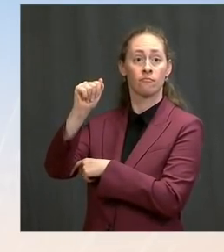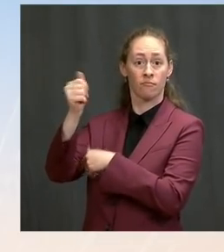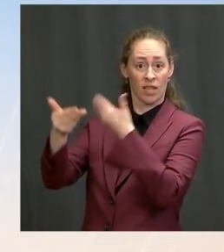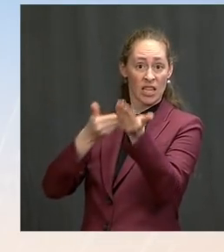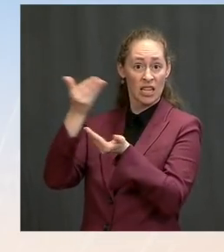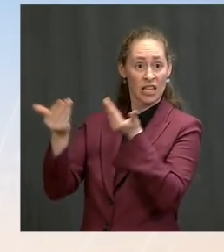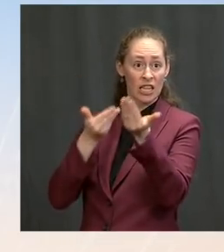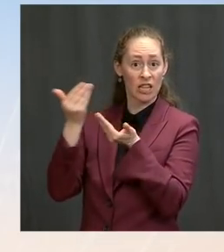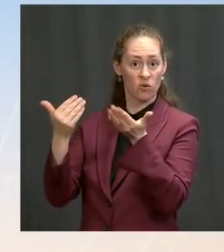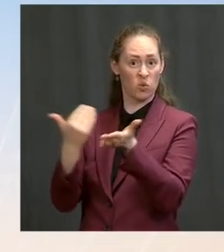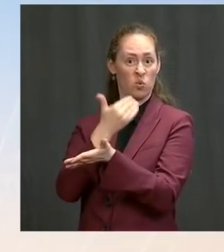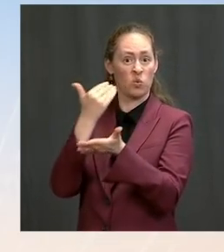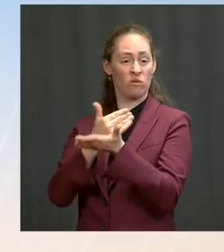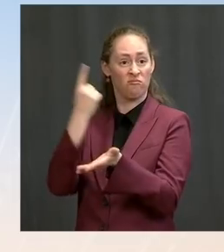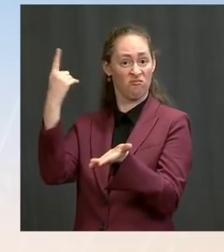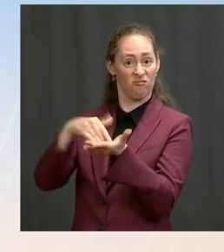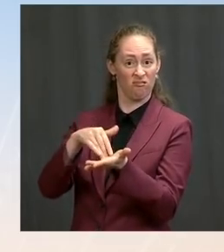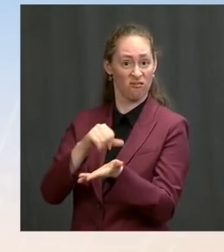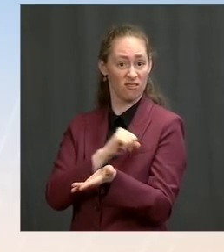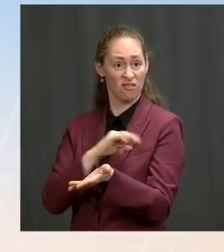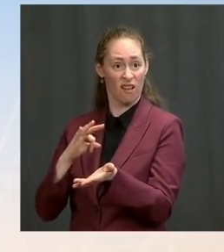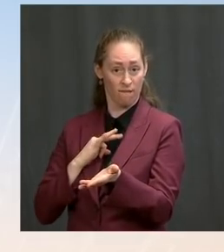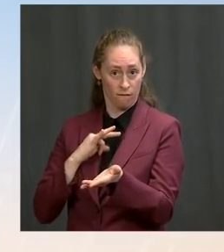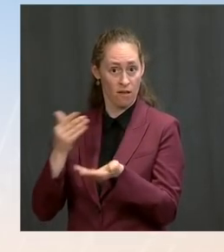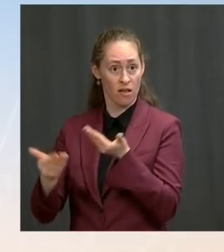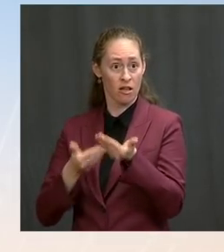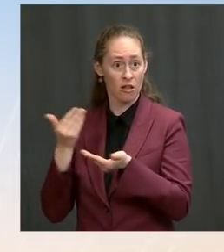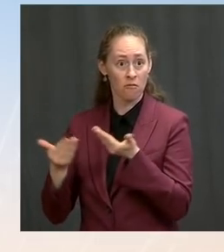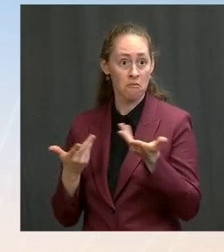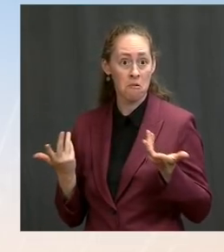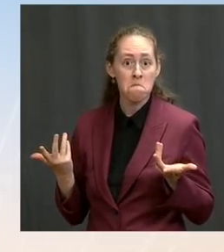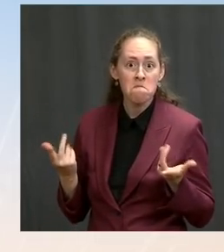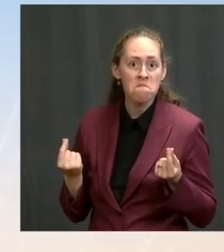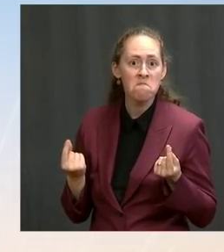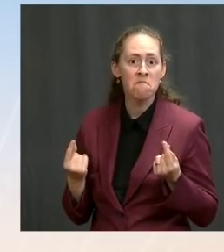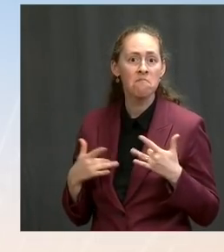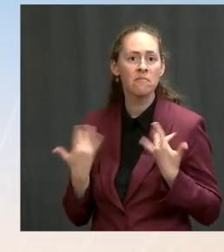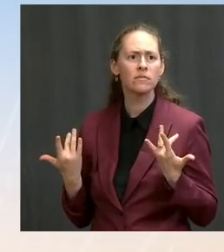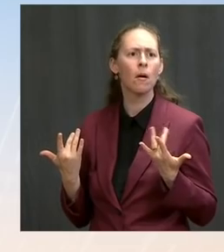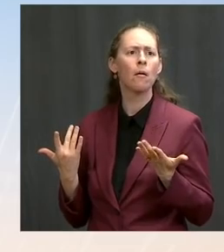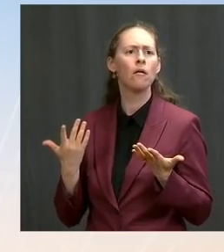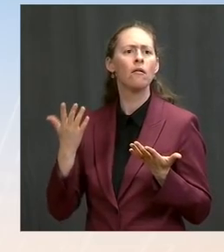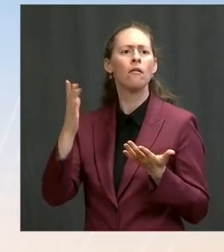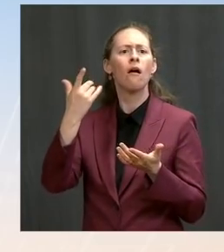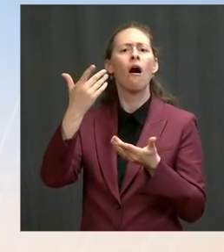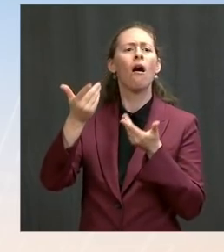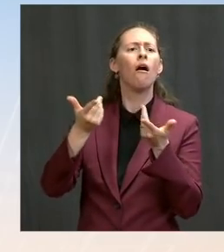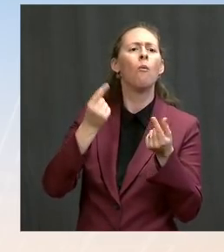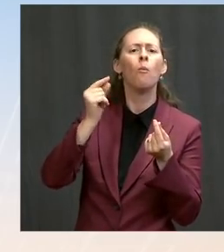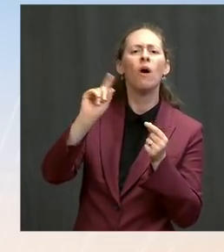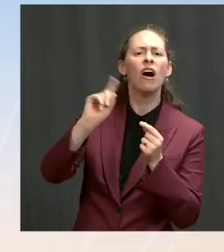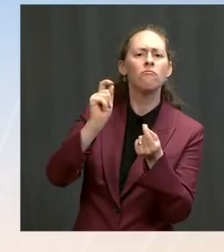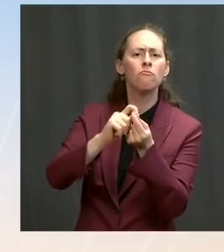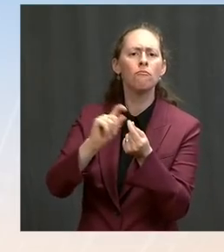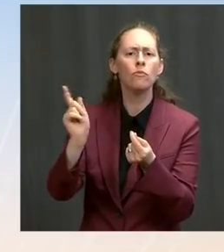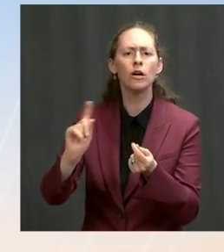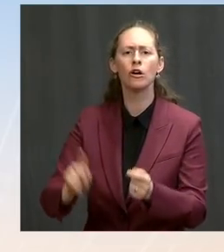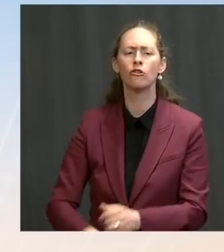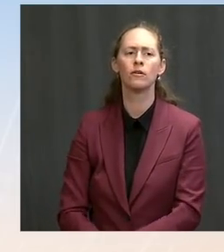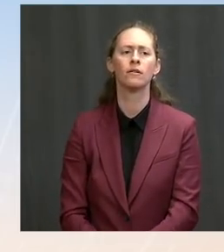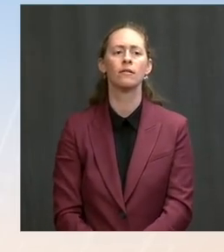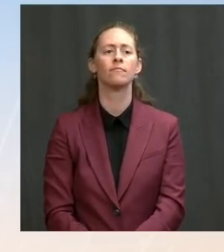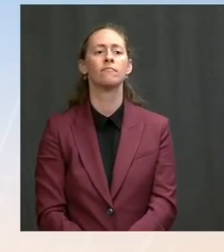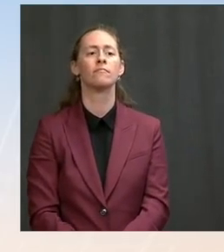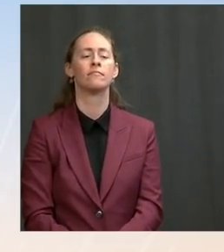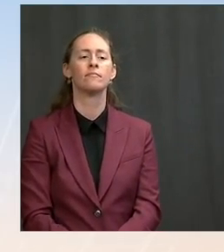give an update on how that's going and what areas you're looking to hire in? We are looking to hire, and really we had a